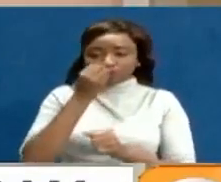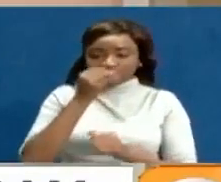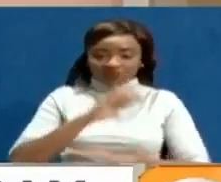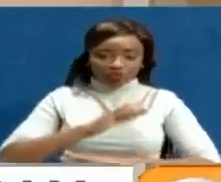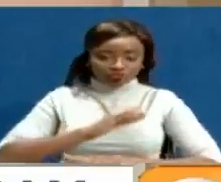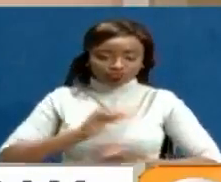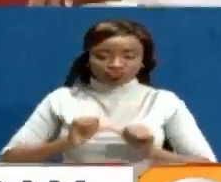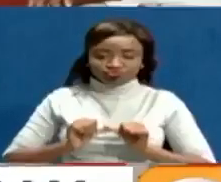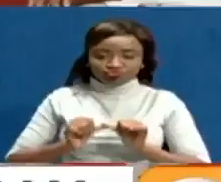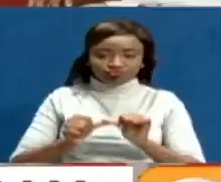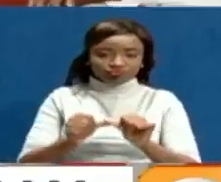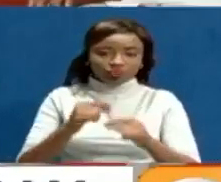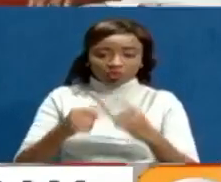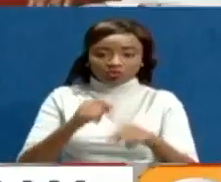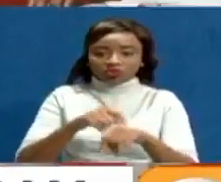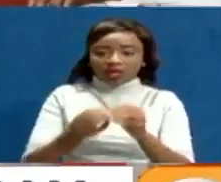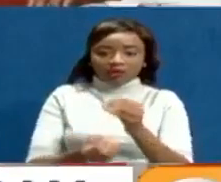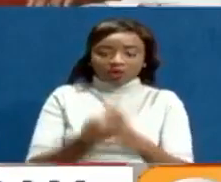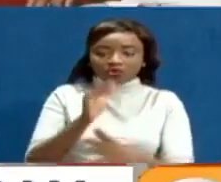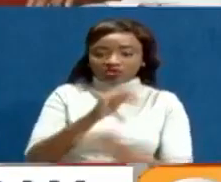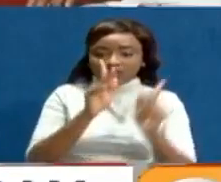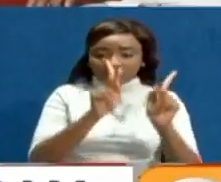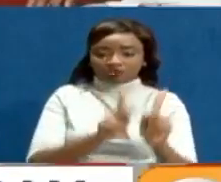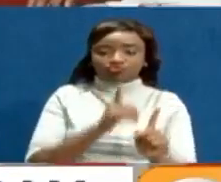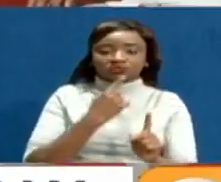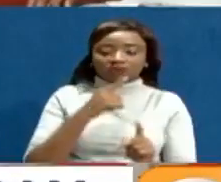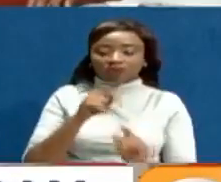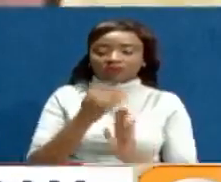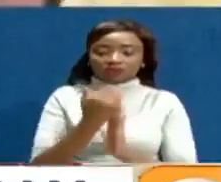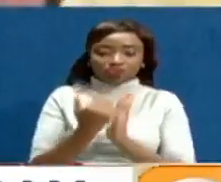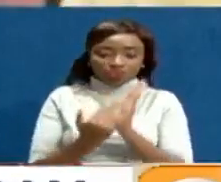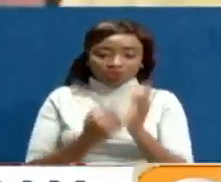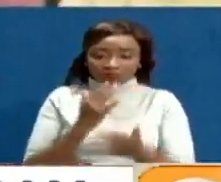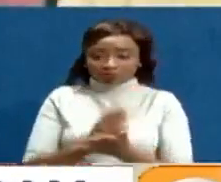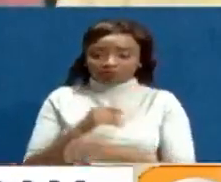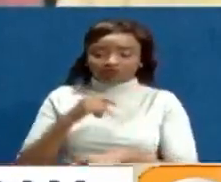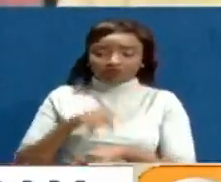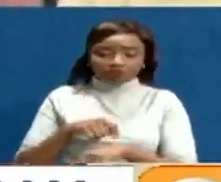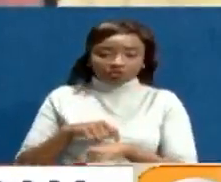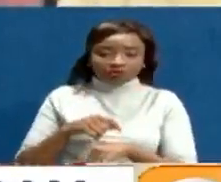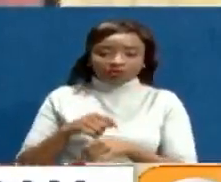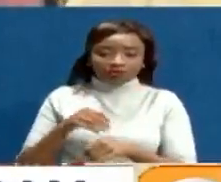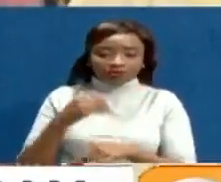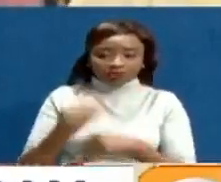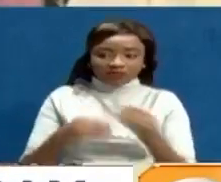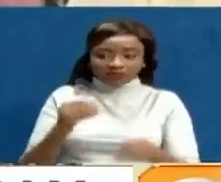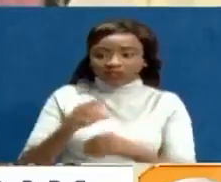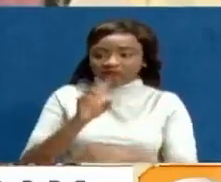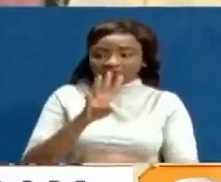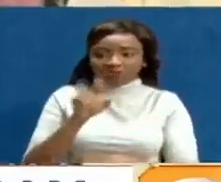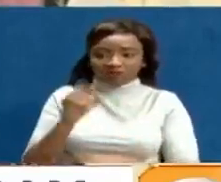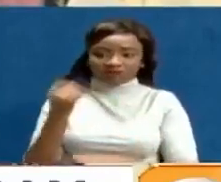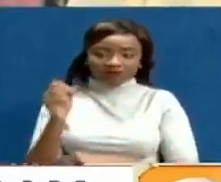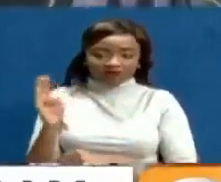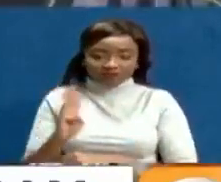sustainability. Speaking during the launch in Kisumu, Munya indicated that the program, which has so far received 4.5 billion shillings, will see